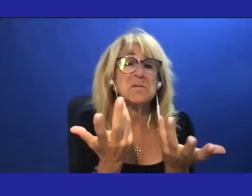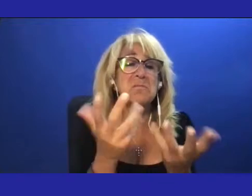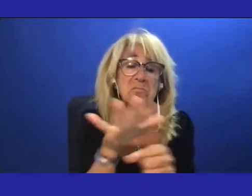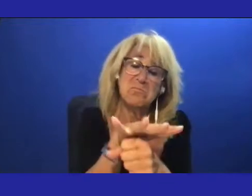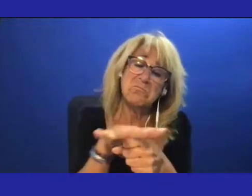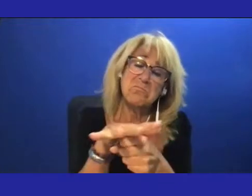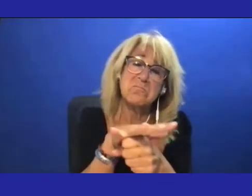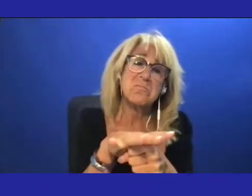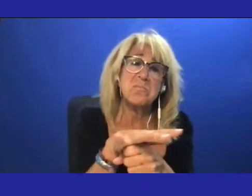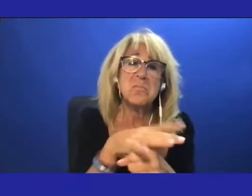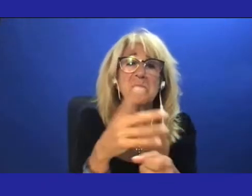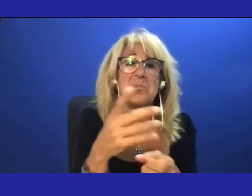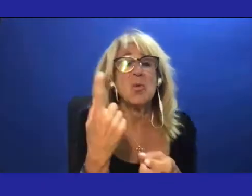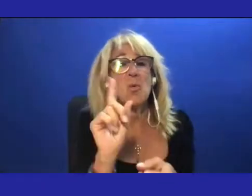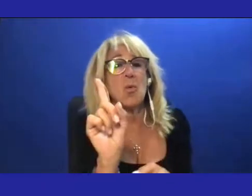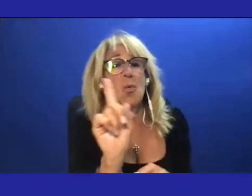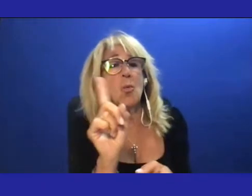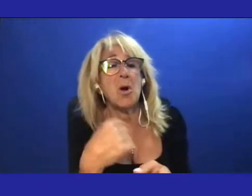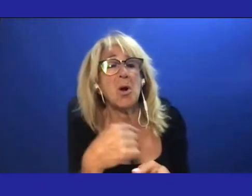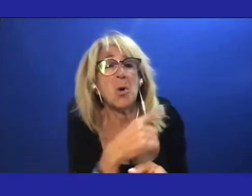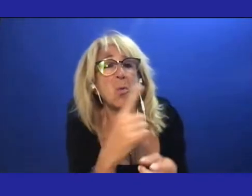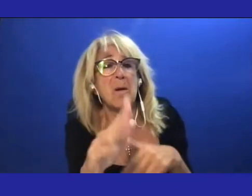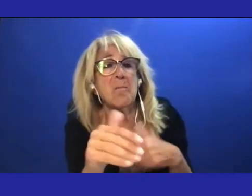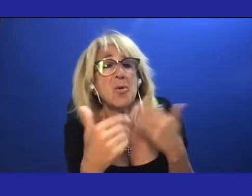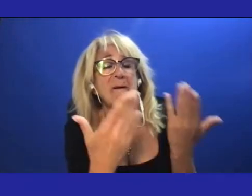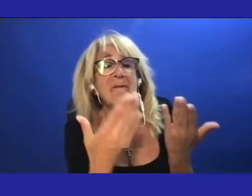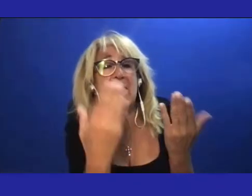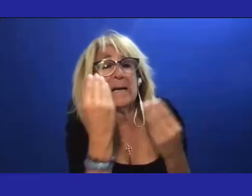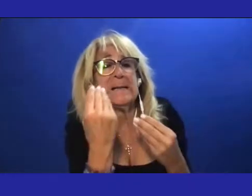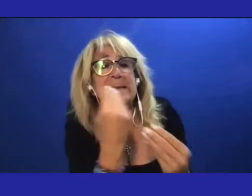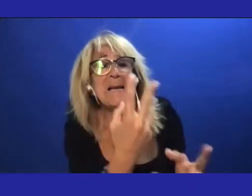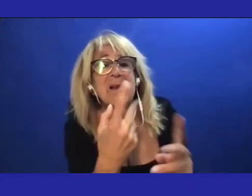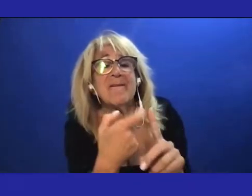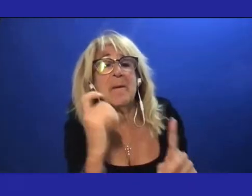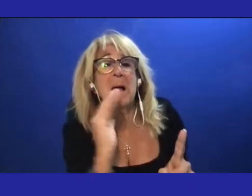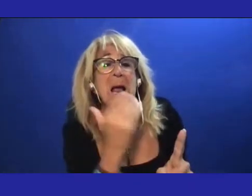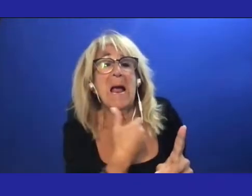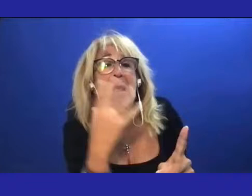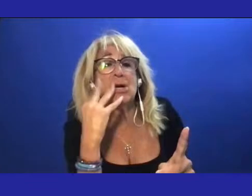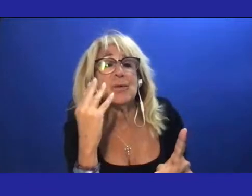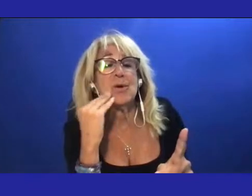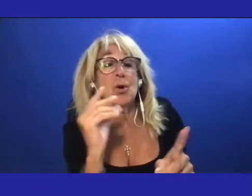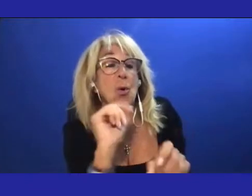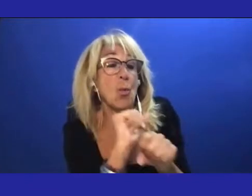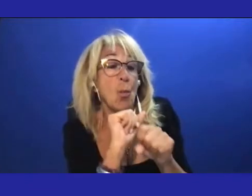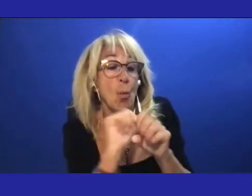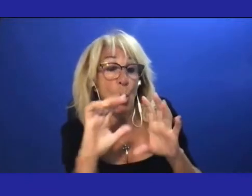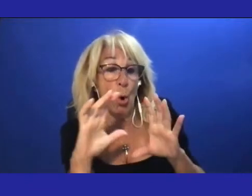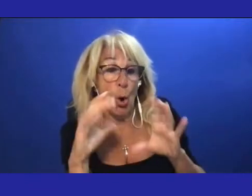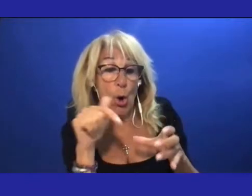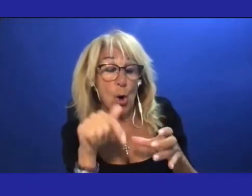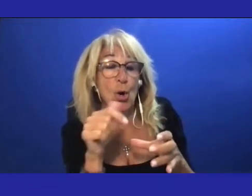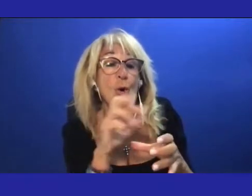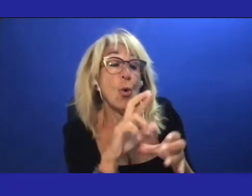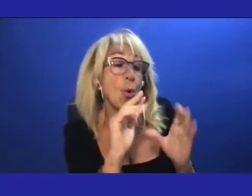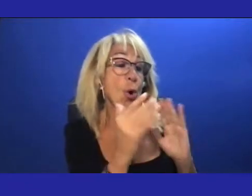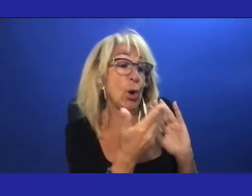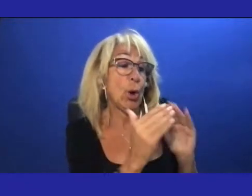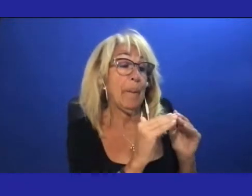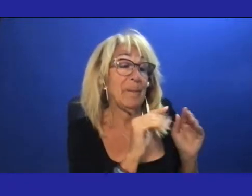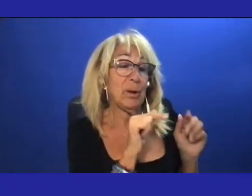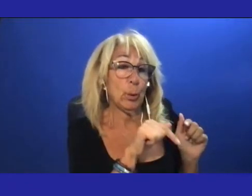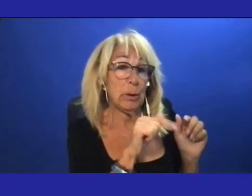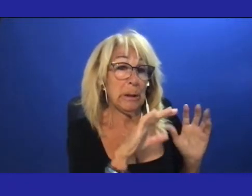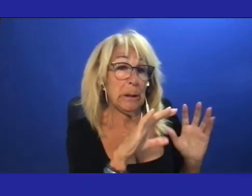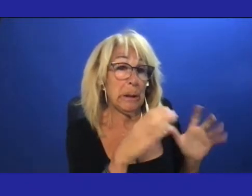seeking to provide data around our experience either as the workforce or as our community members.